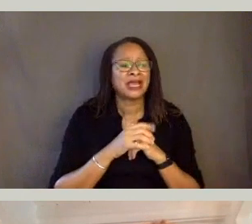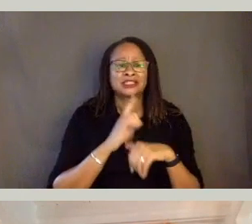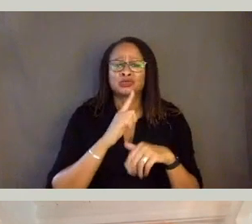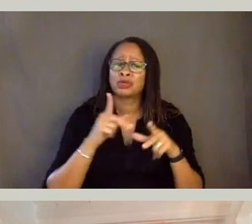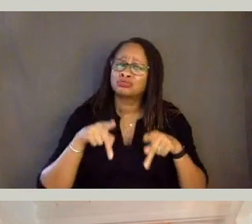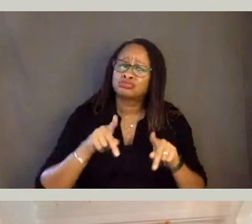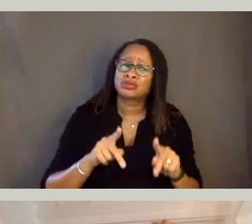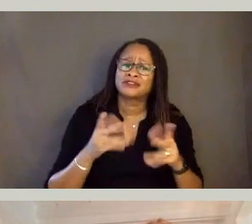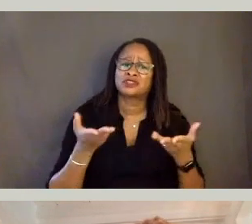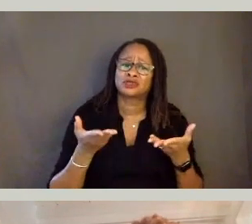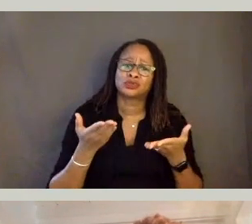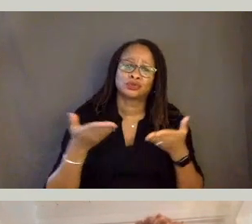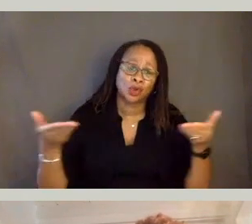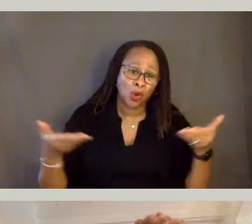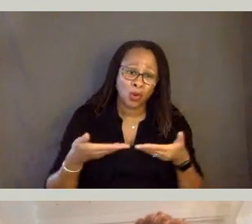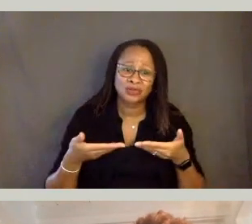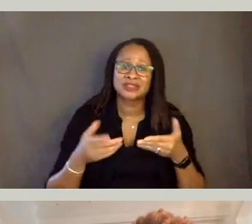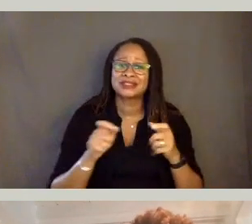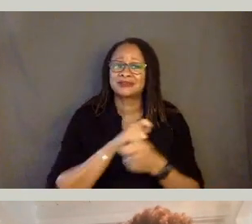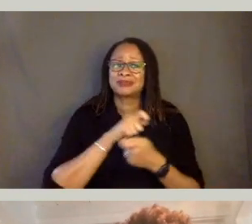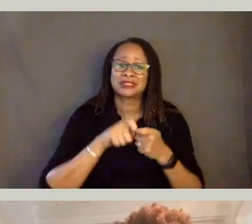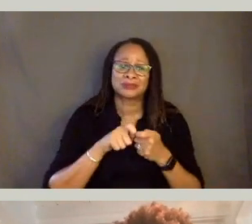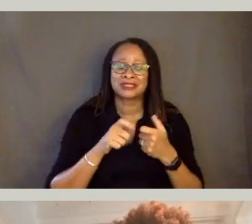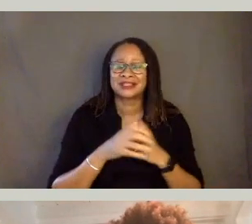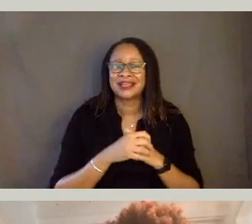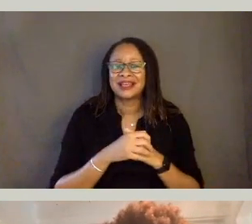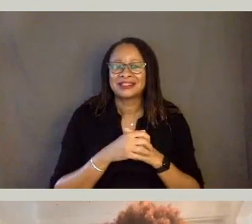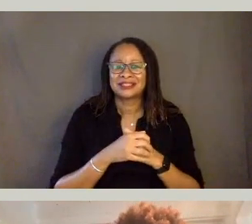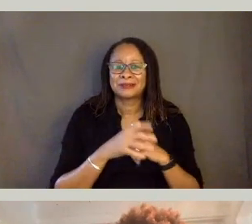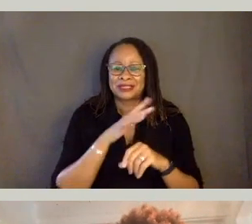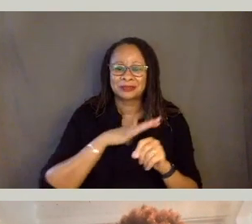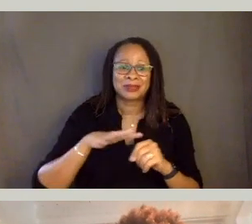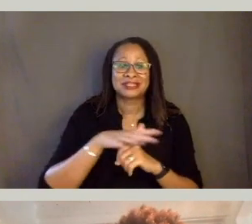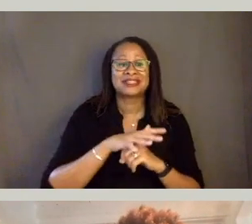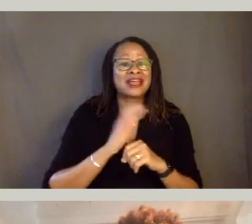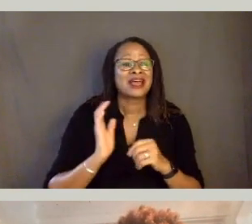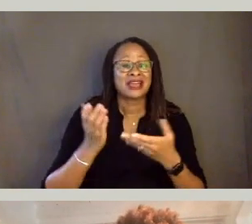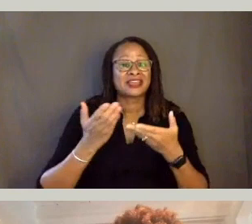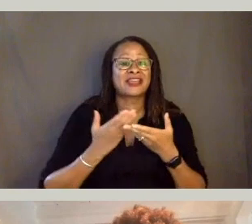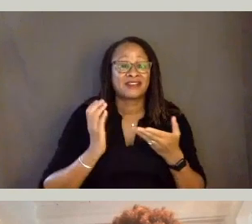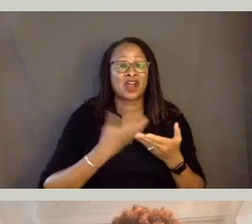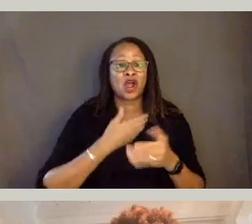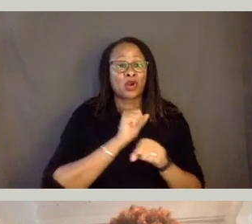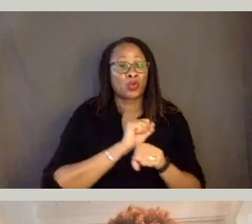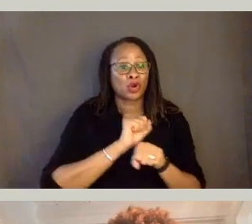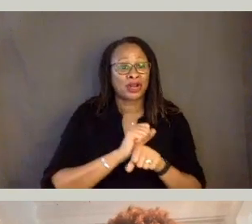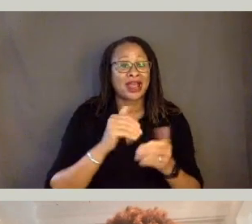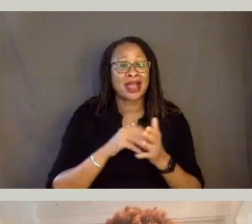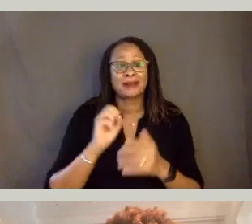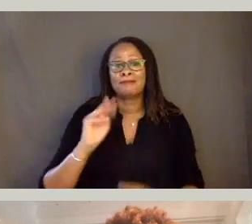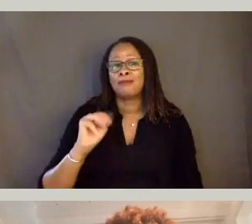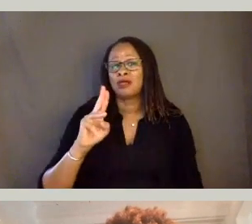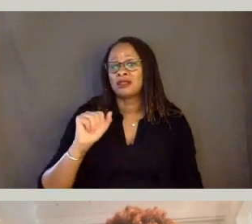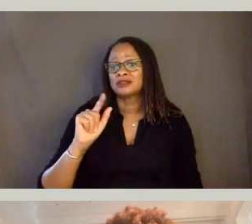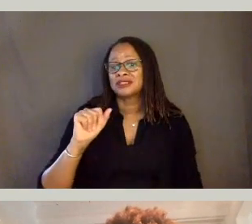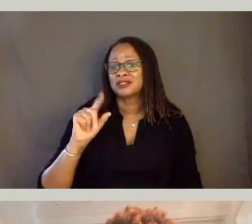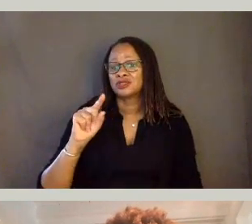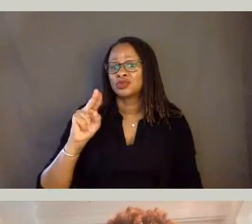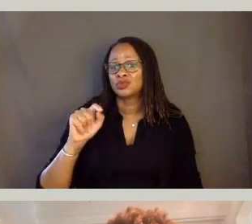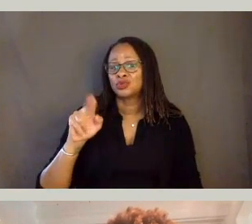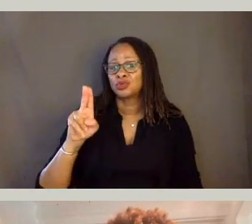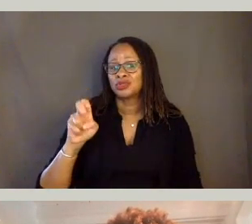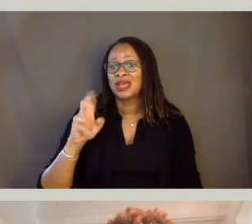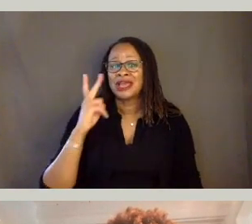privilege to host this, particularly given, you know, our own work at Multitude and how we see the real runway that